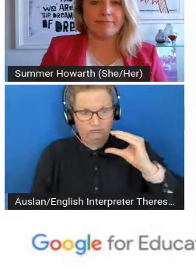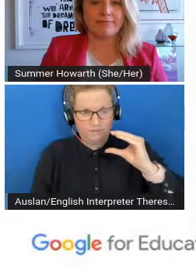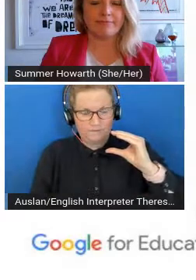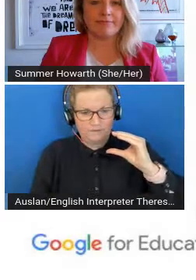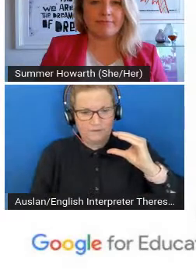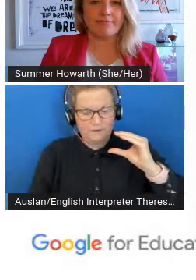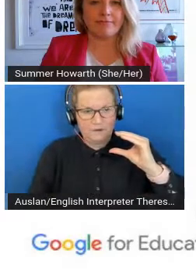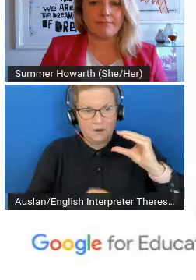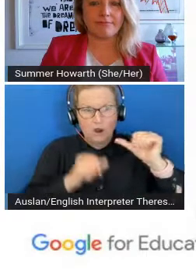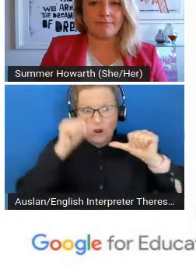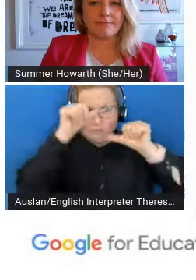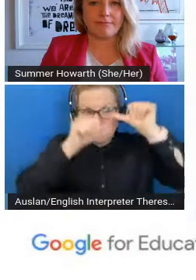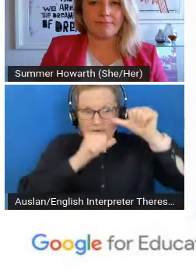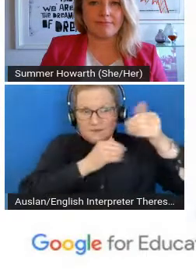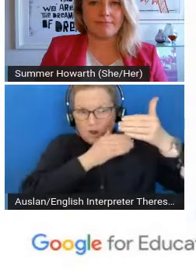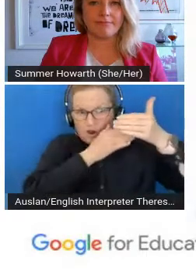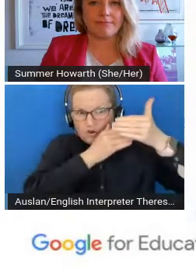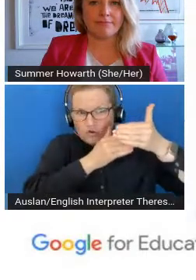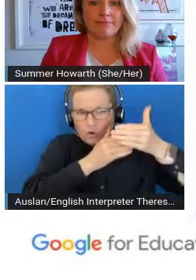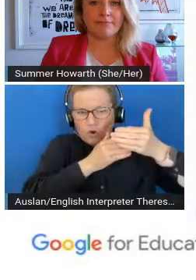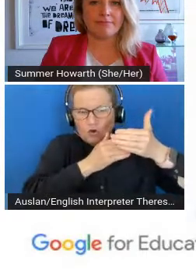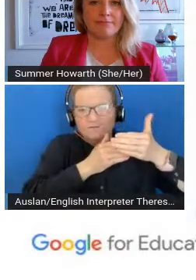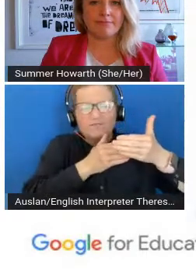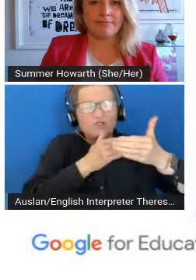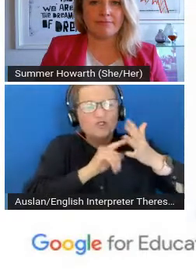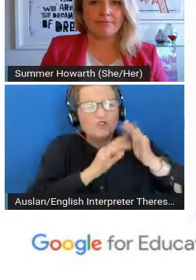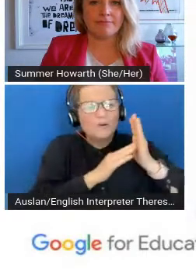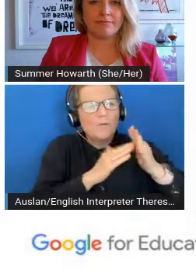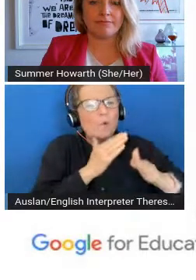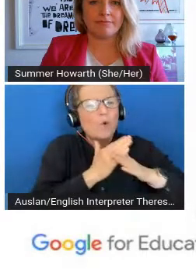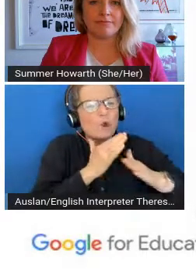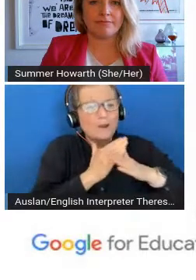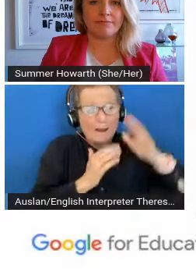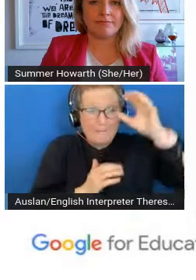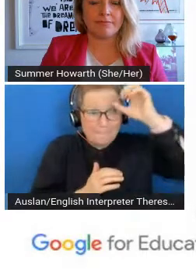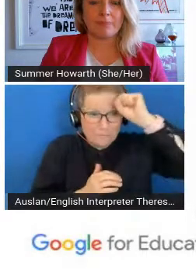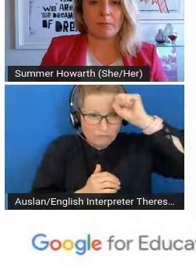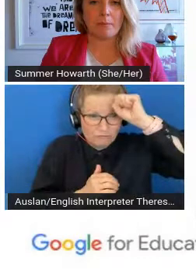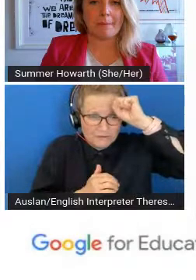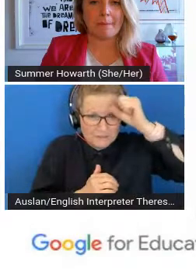short-term memory, or the working memory, as we probably call it more